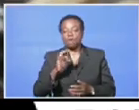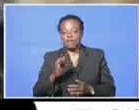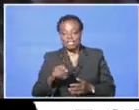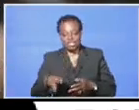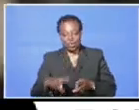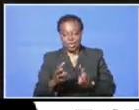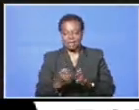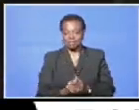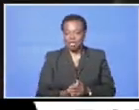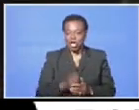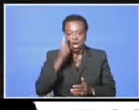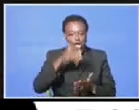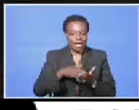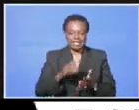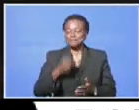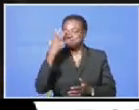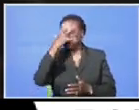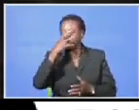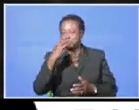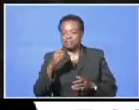Oh, look at that. Isn't it beautiful?